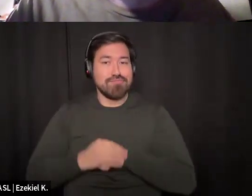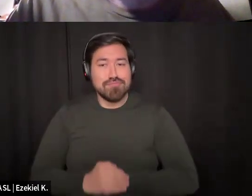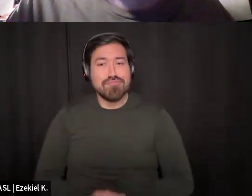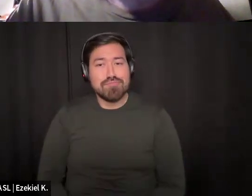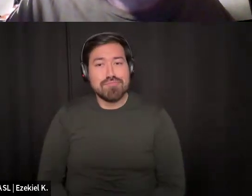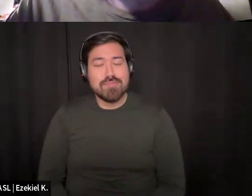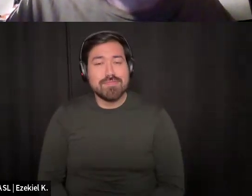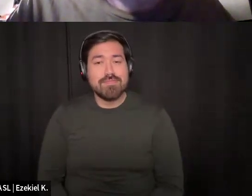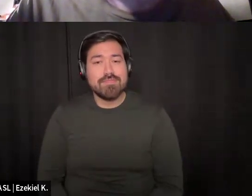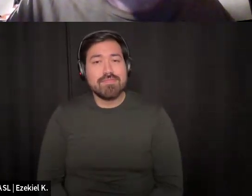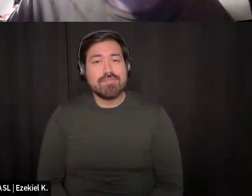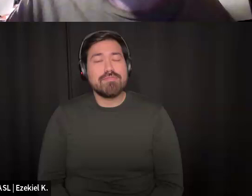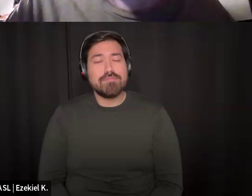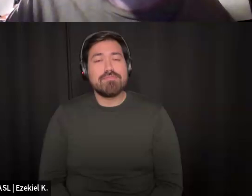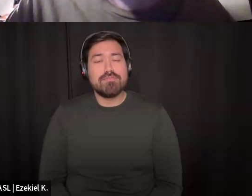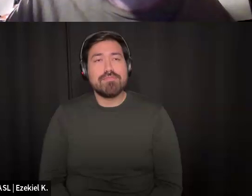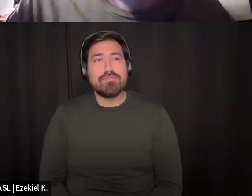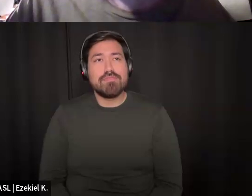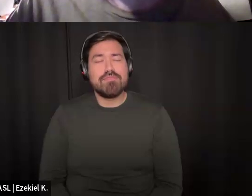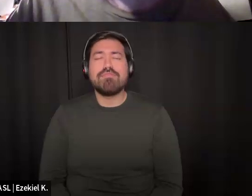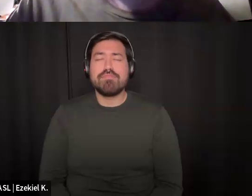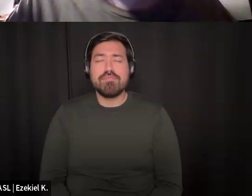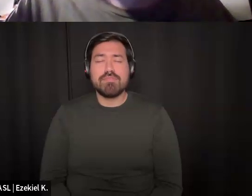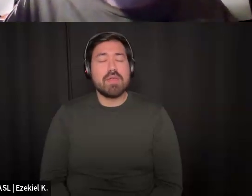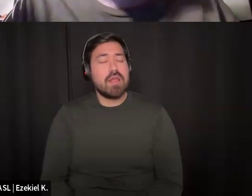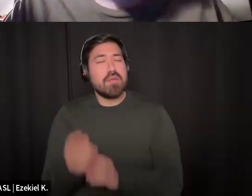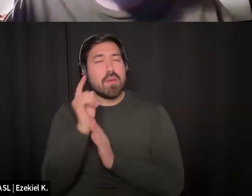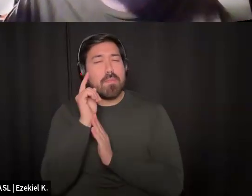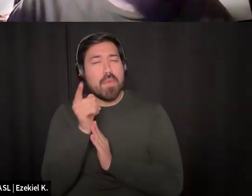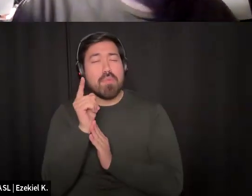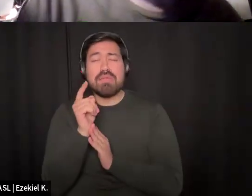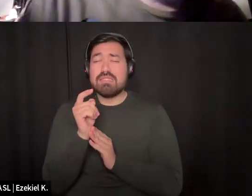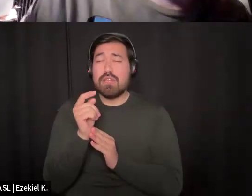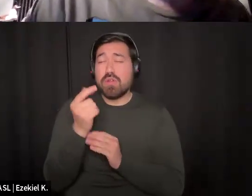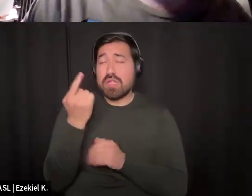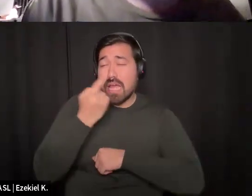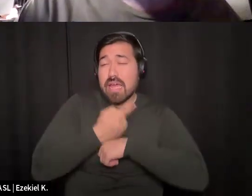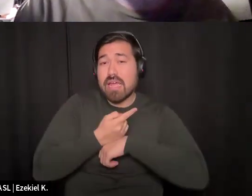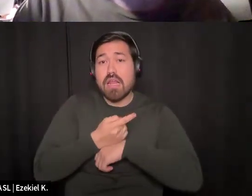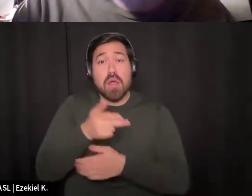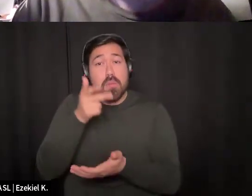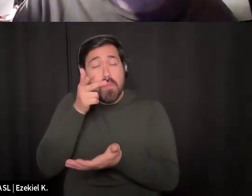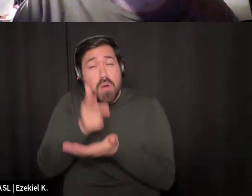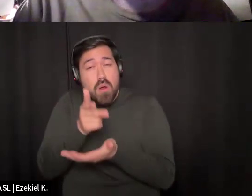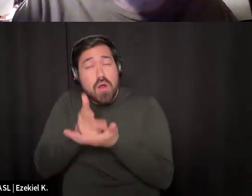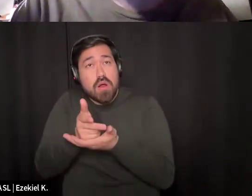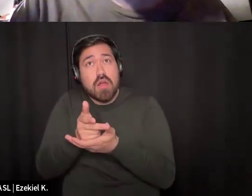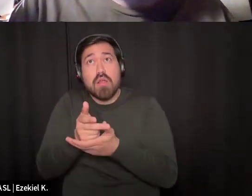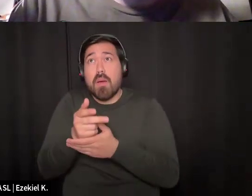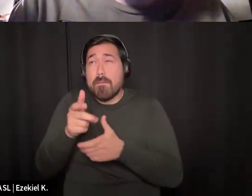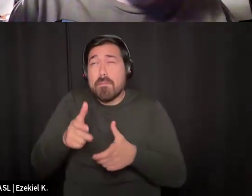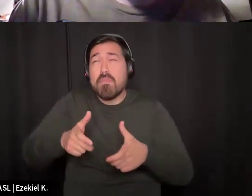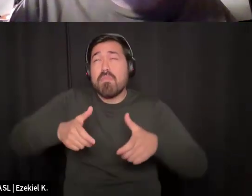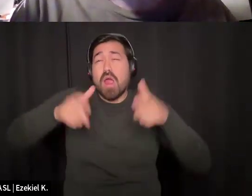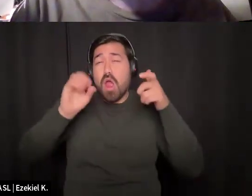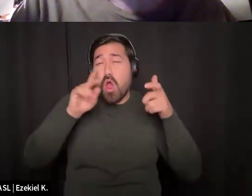was, even like little moments, you build them into your day. I was getting out of my car, I park under a big old oak tree, and the robin